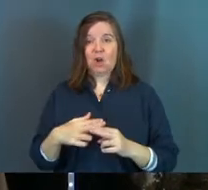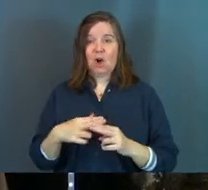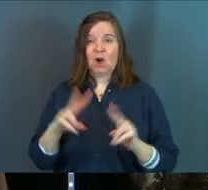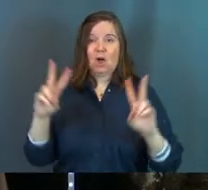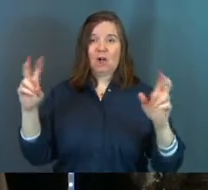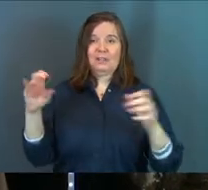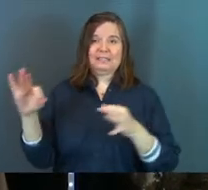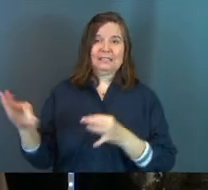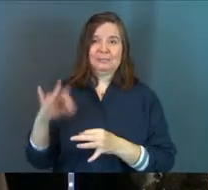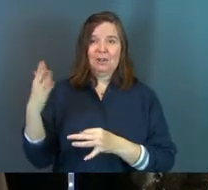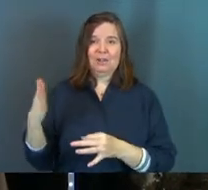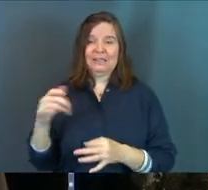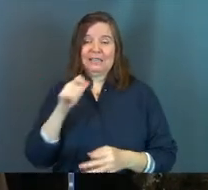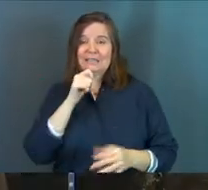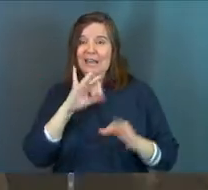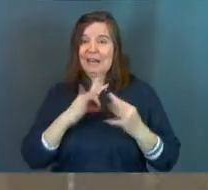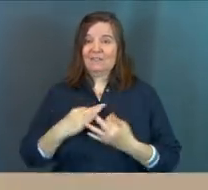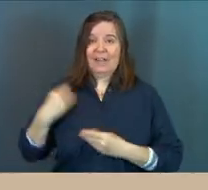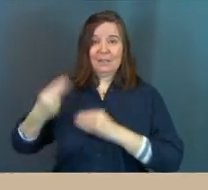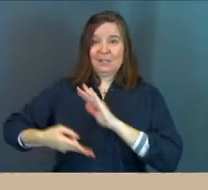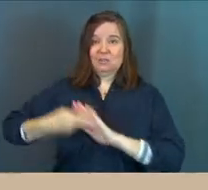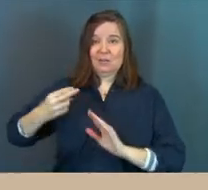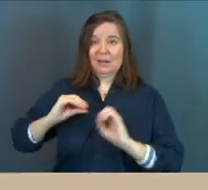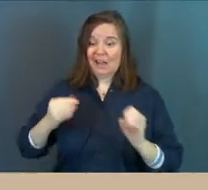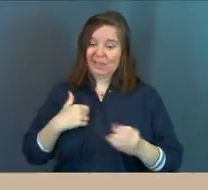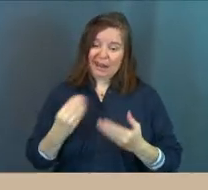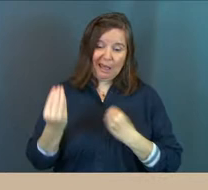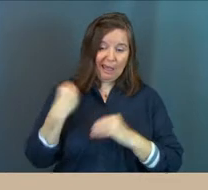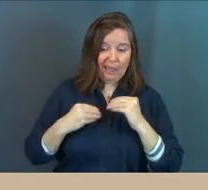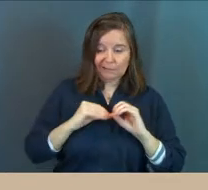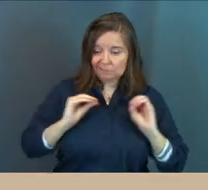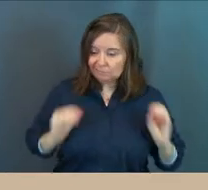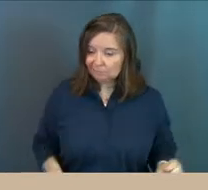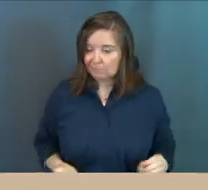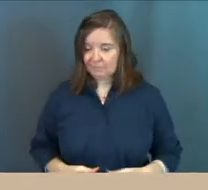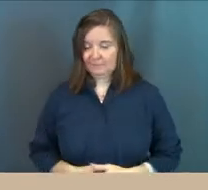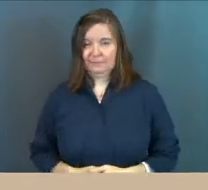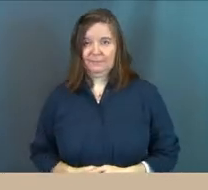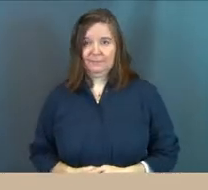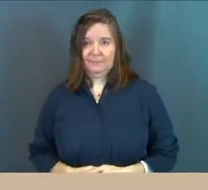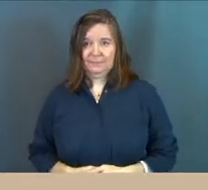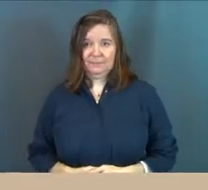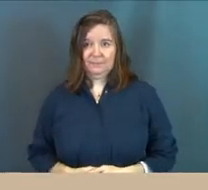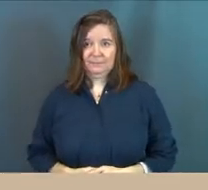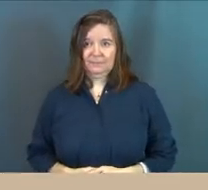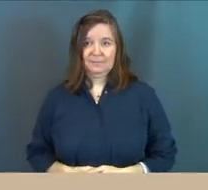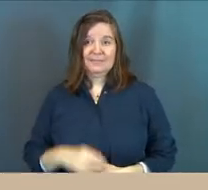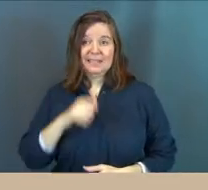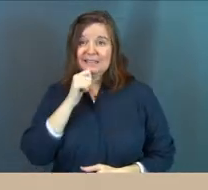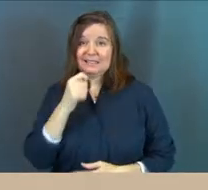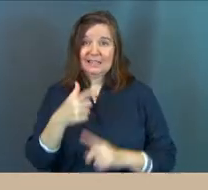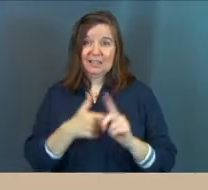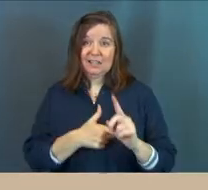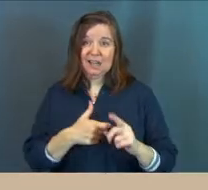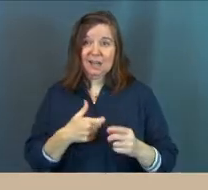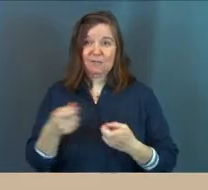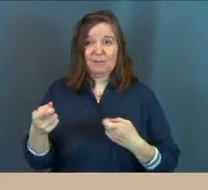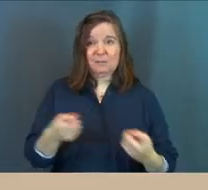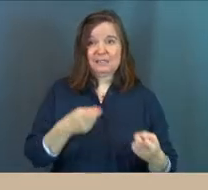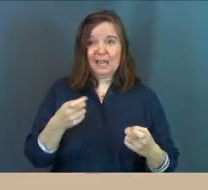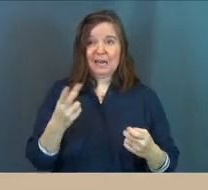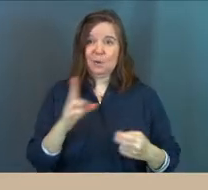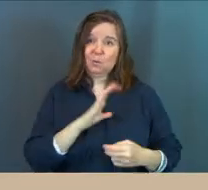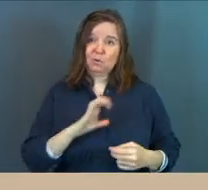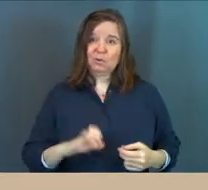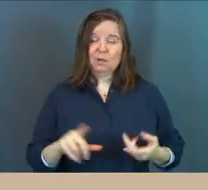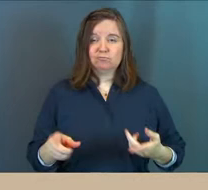Spirit Thing. It says, it's not a family trait. It's nothing that I ate. Amen? It didn't come from skating with holy